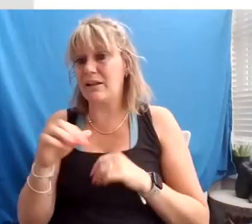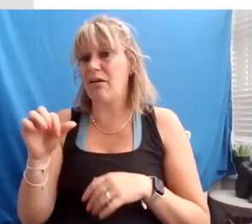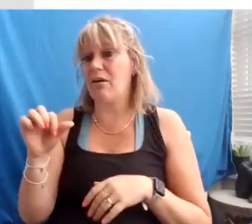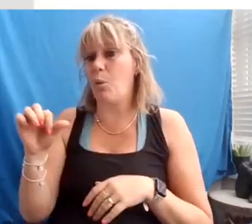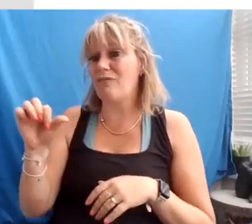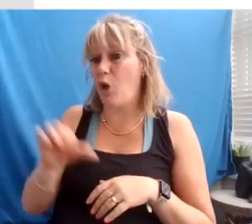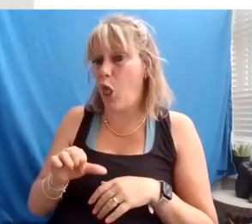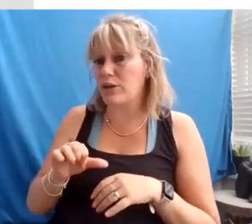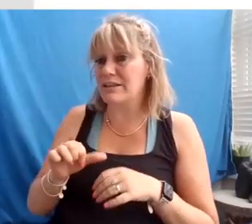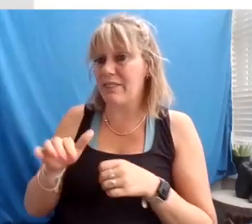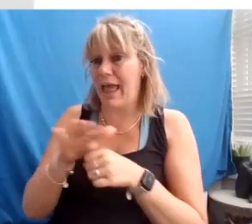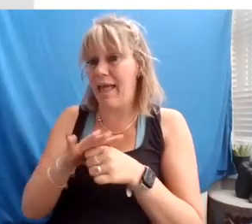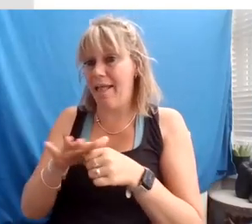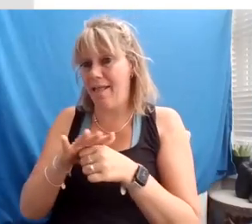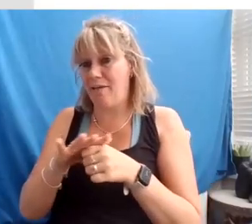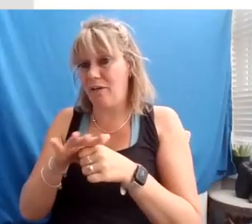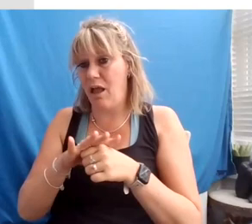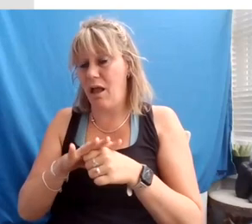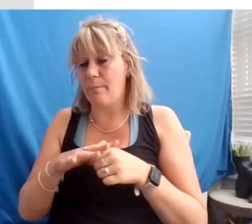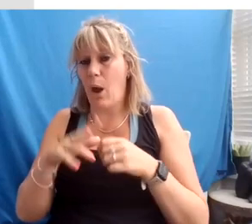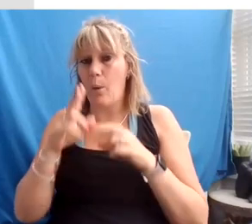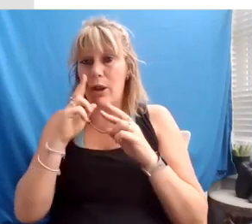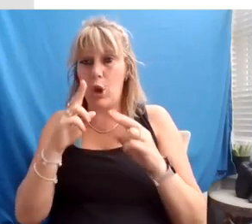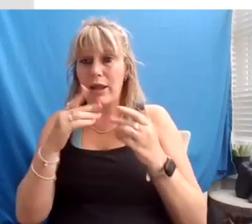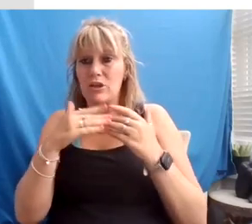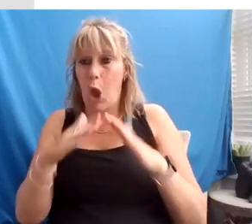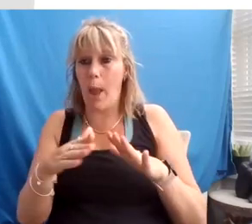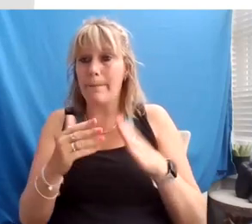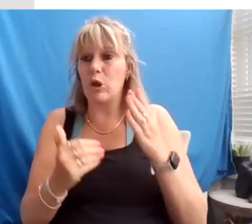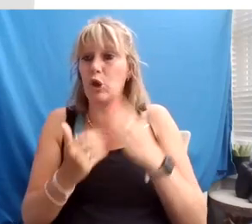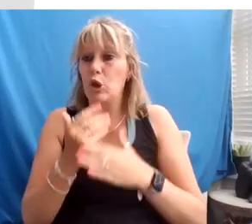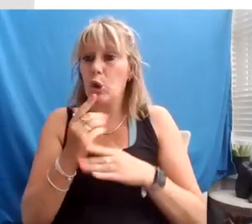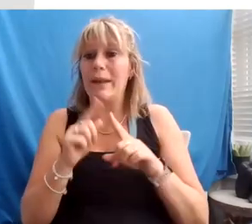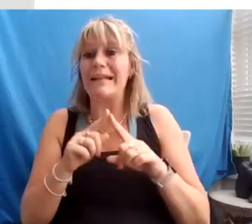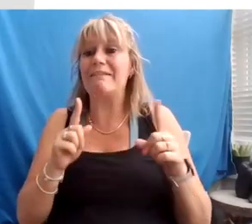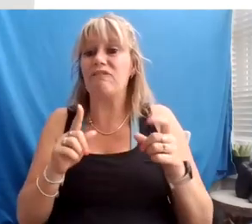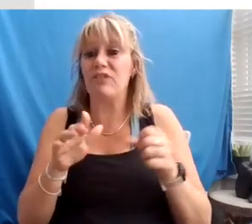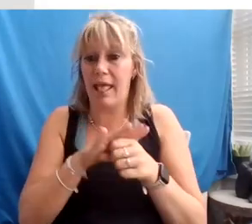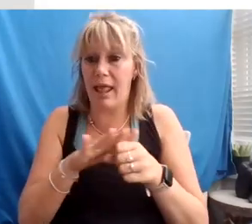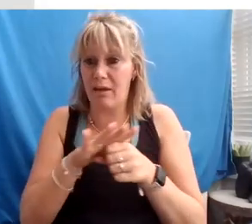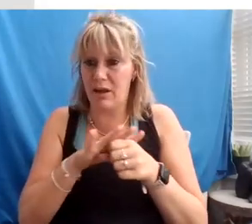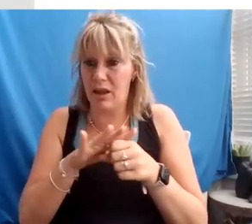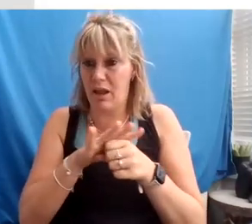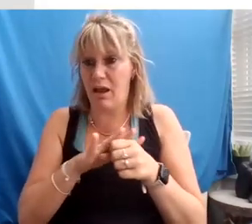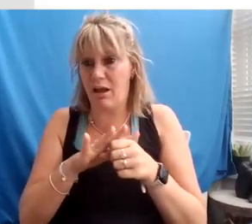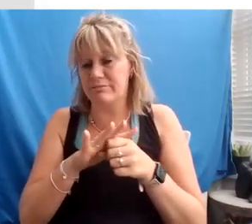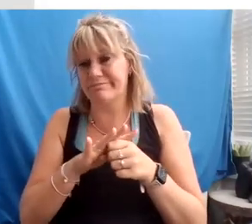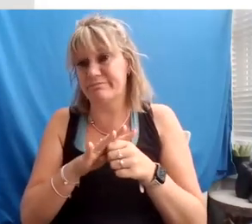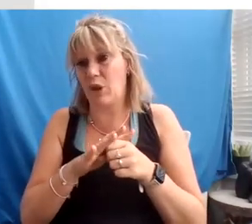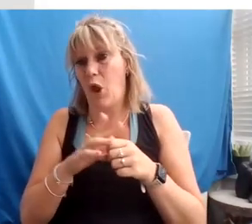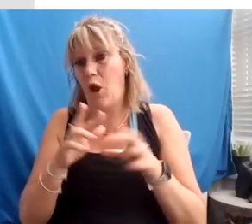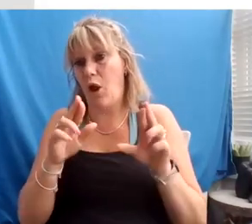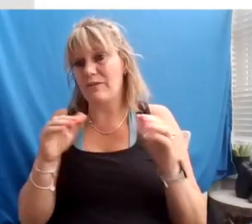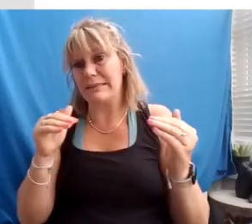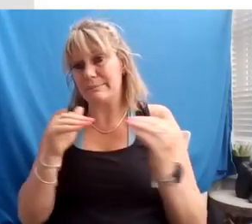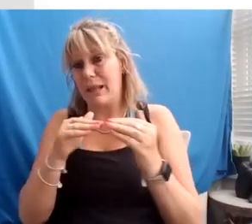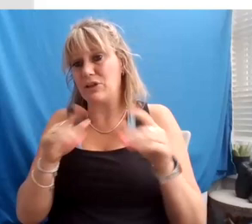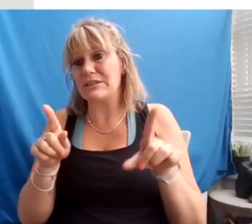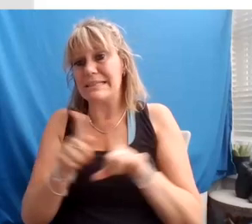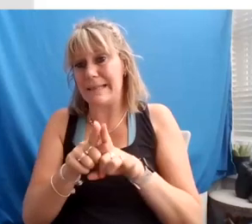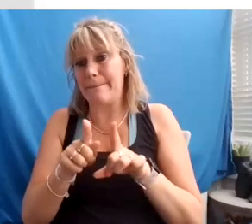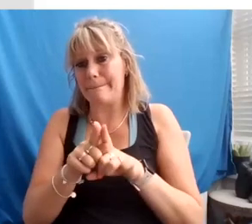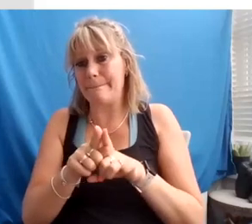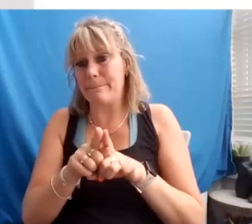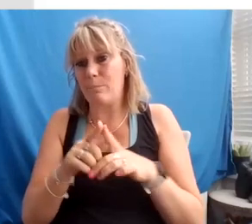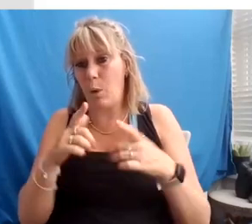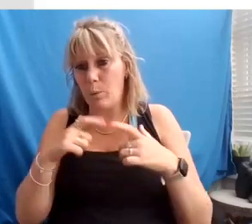but we are looking to open up a new one soon to kind of do what that space was looking to do. But we are still offering